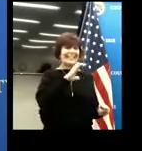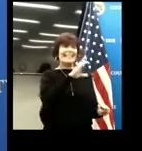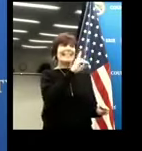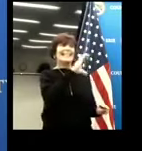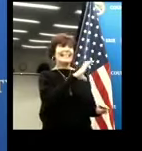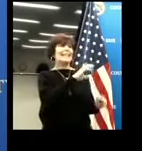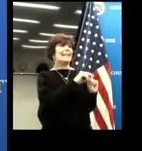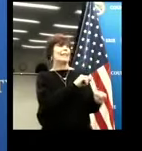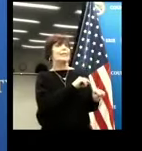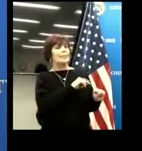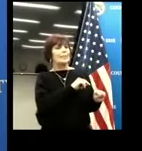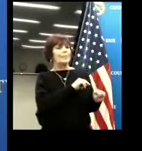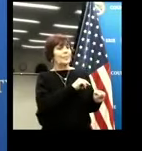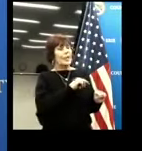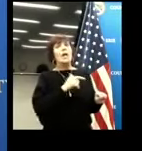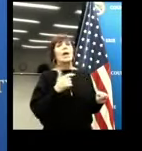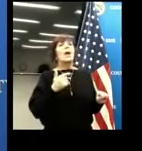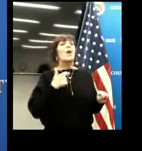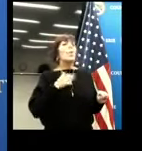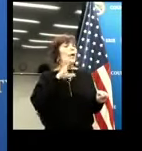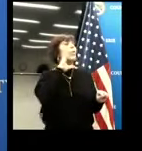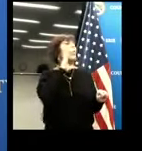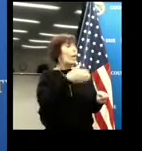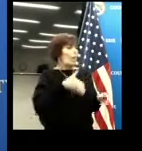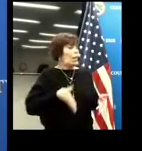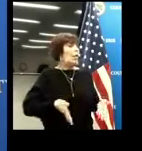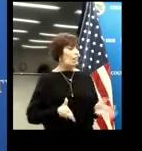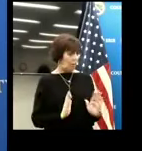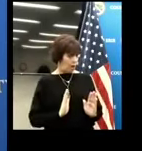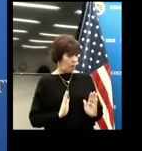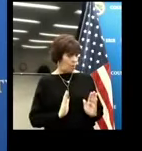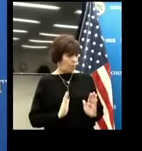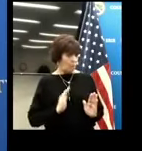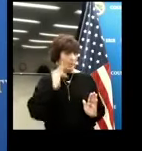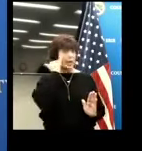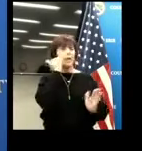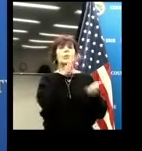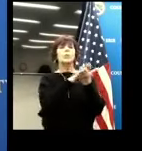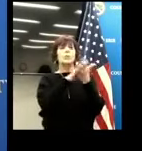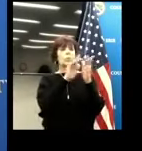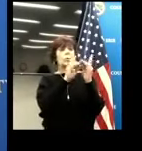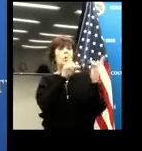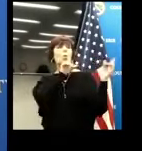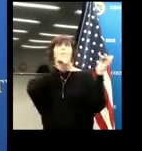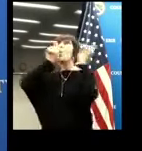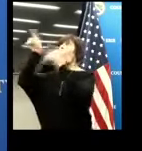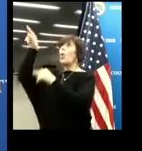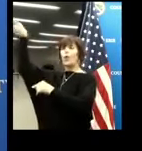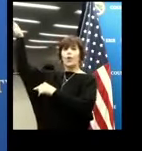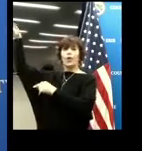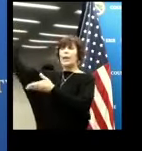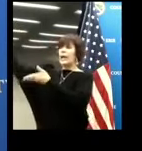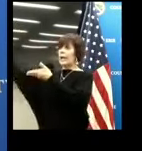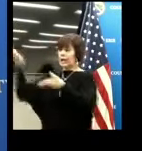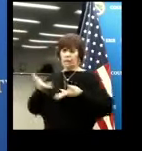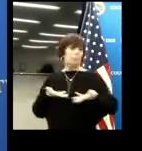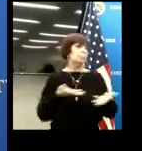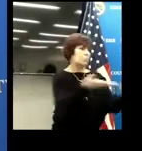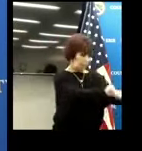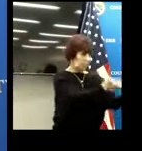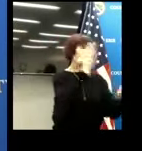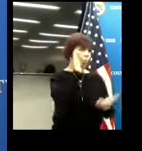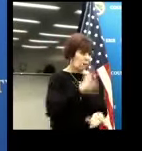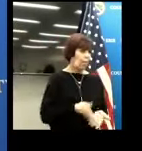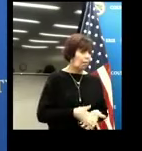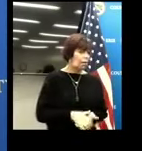performing ourselves. So we will allow, of course, if the school districts order testing kits through the state, it comes to us, we'll distribute it